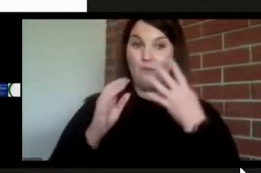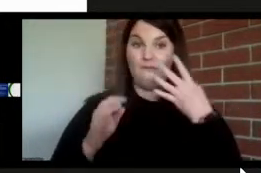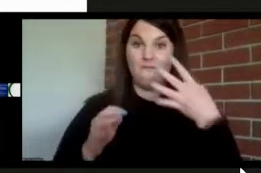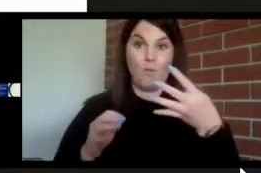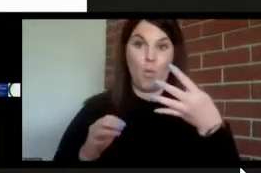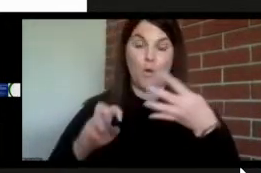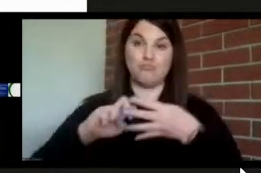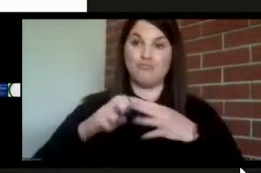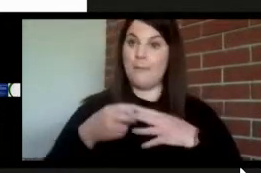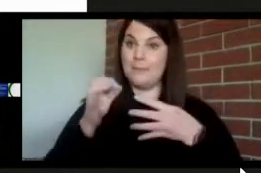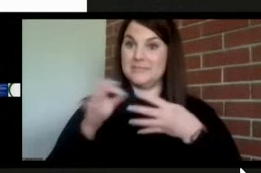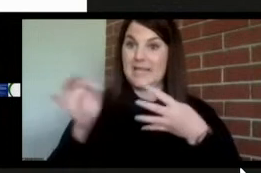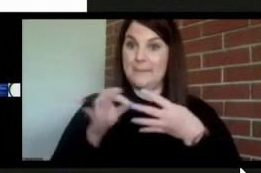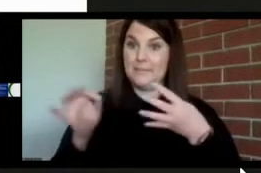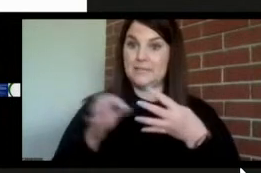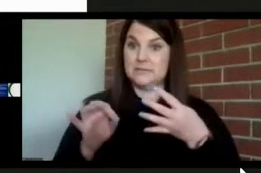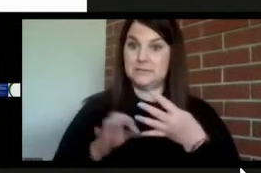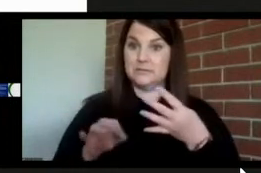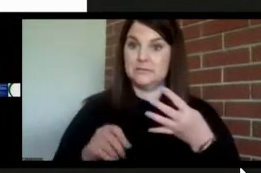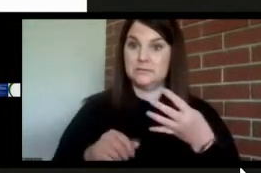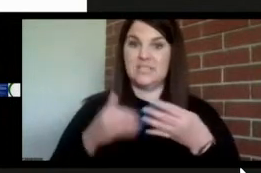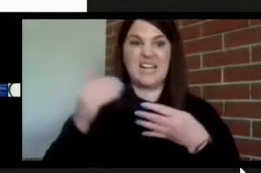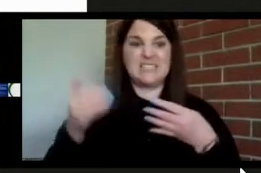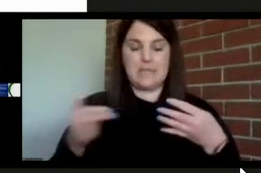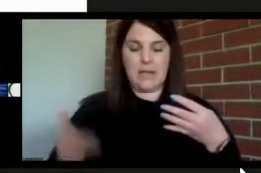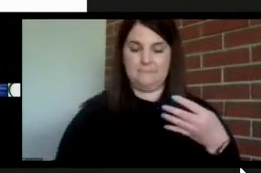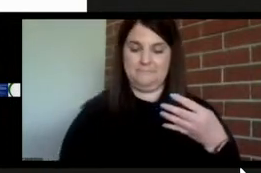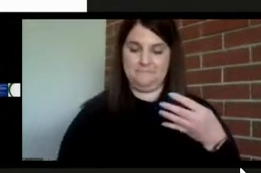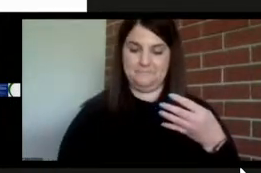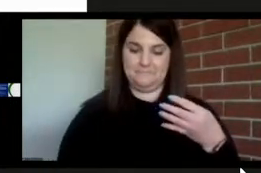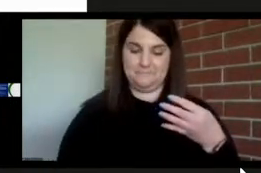problem statements. Oh, I'm sorry. Next slide, please.